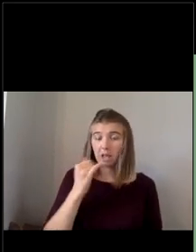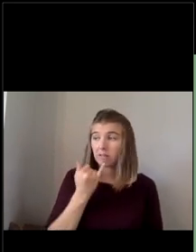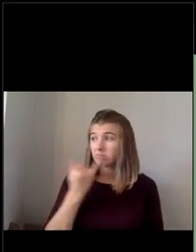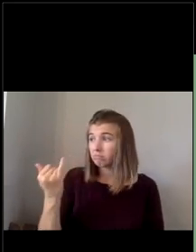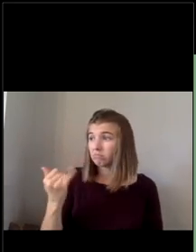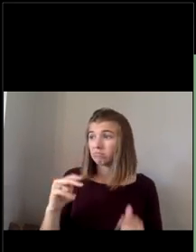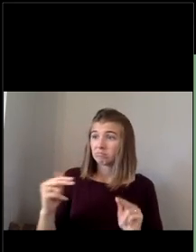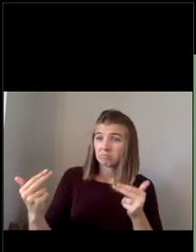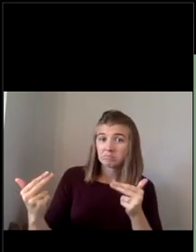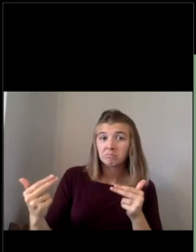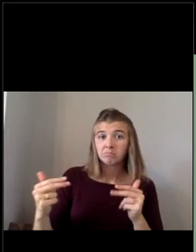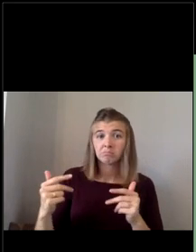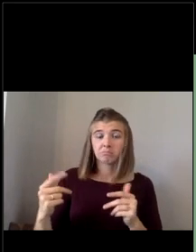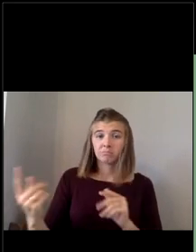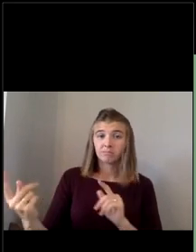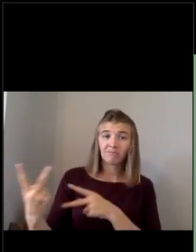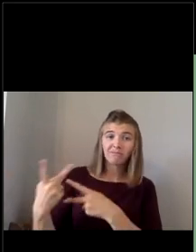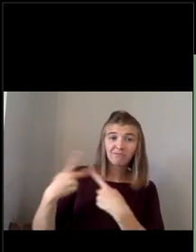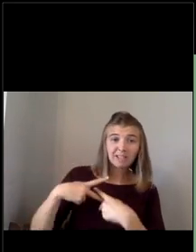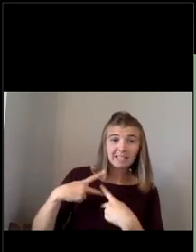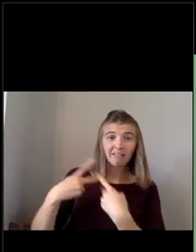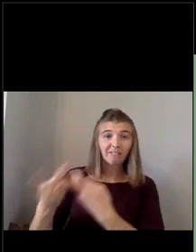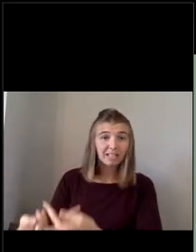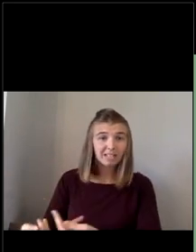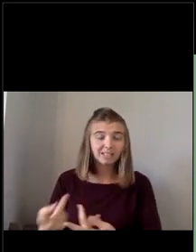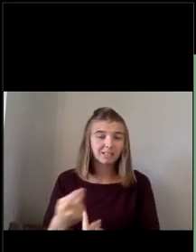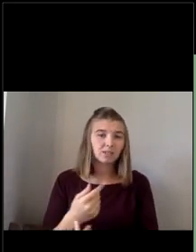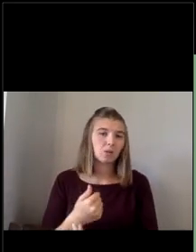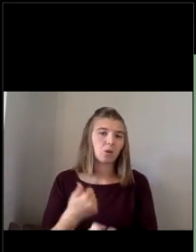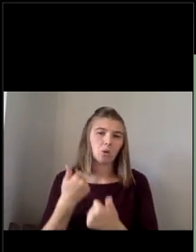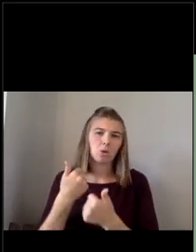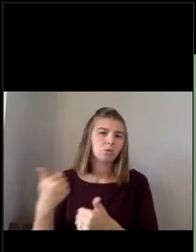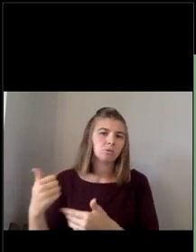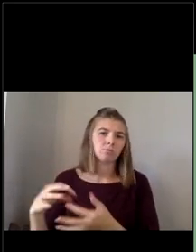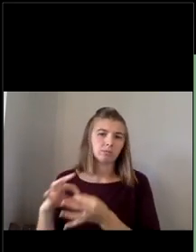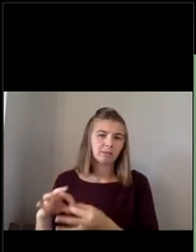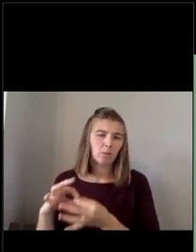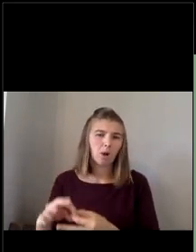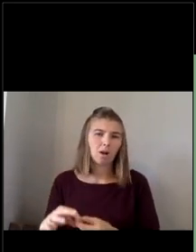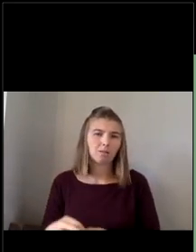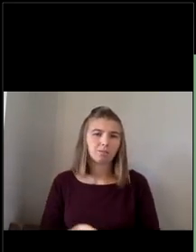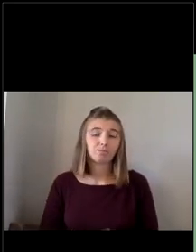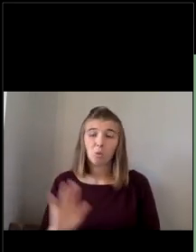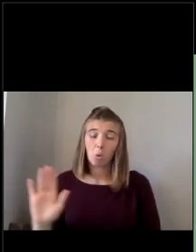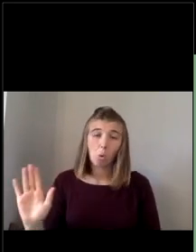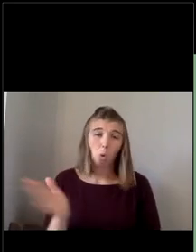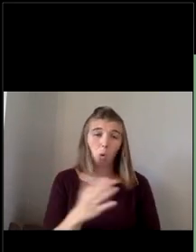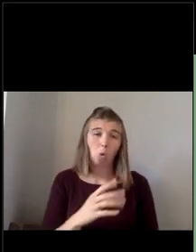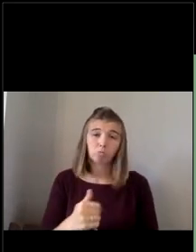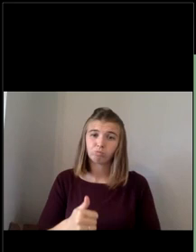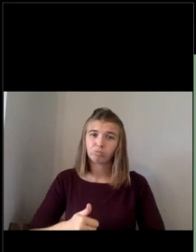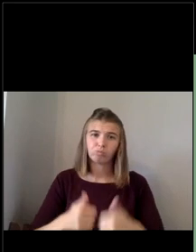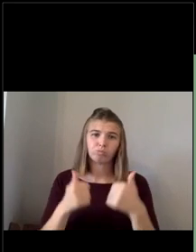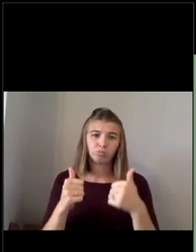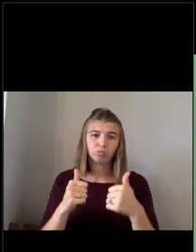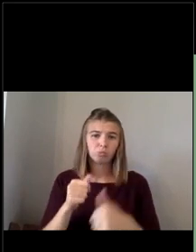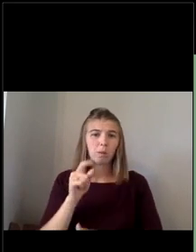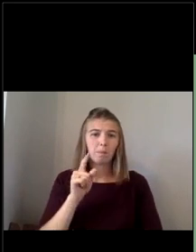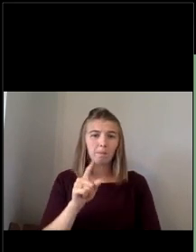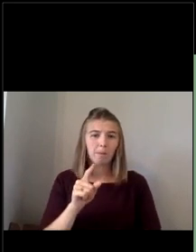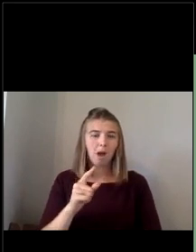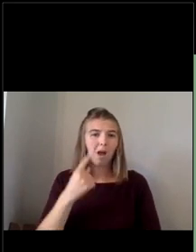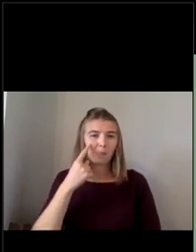an academic. These are all very good, in my opinion, but what I have found that often it